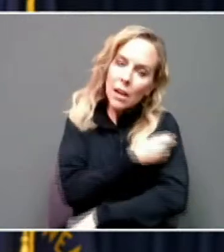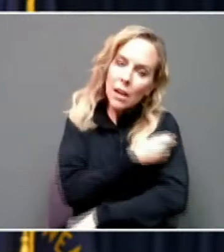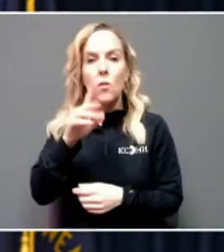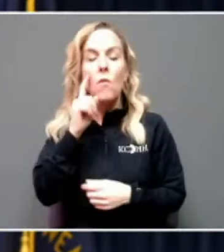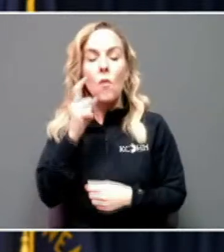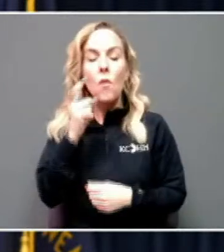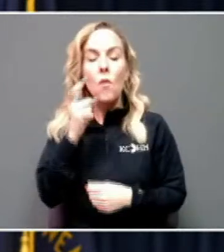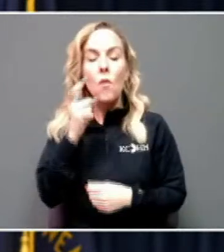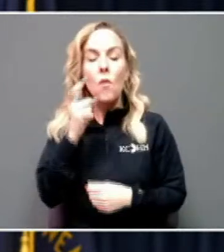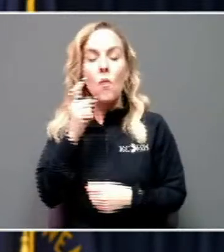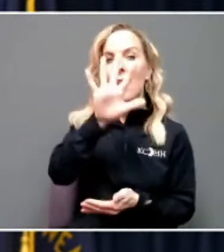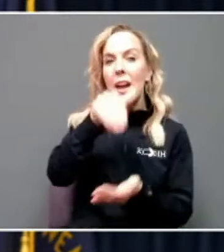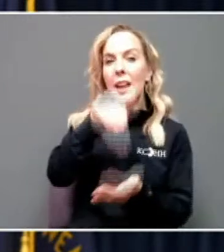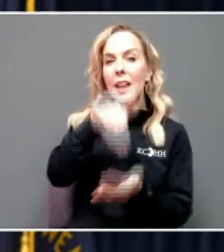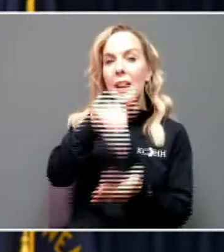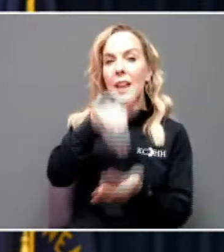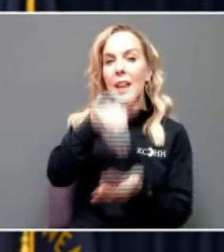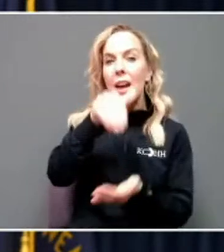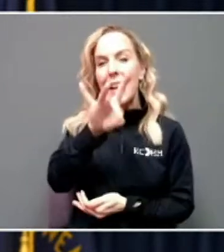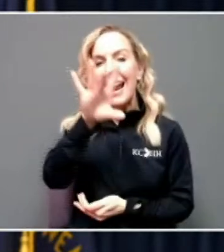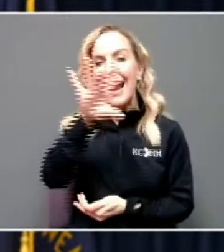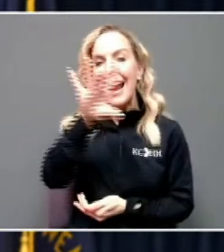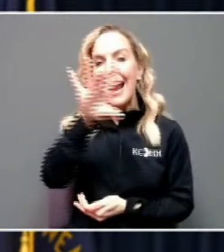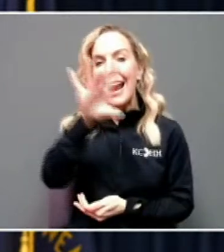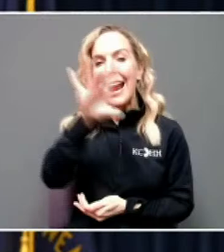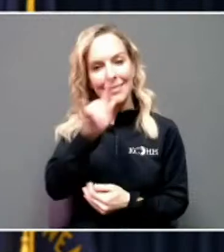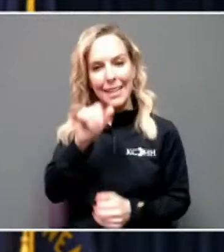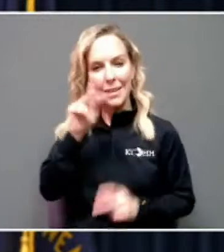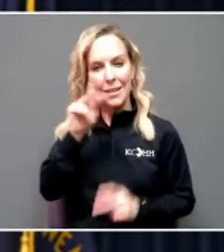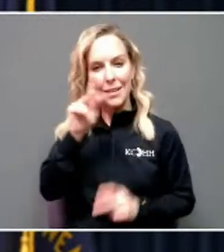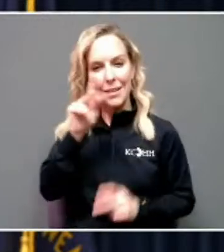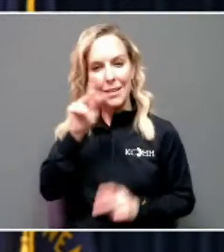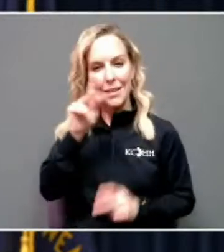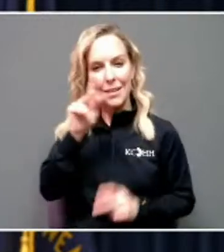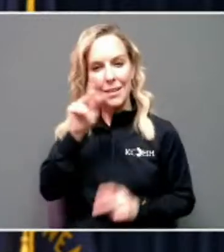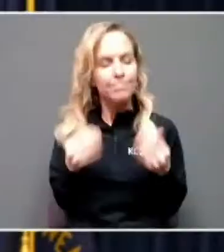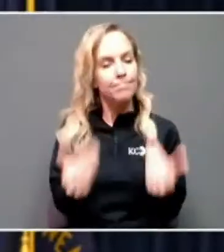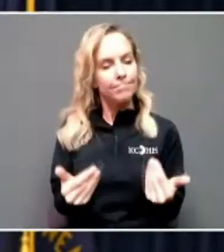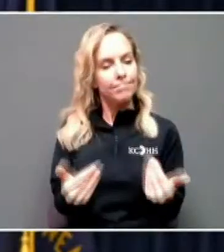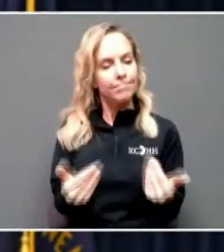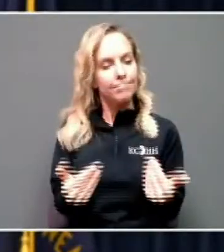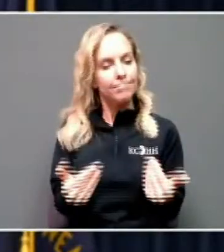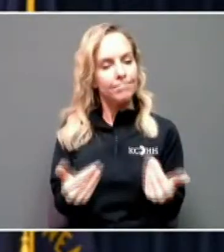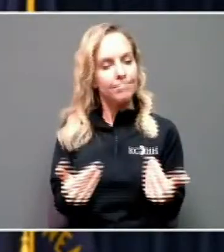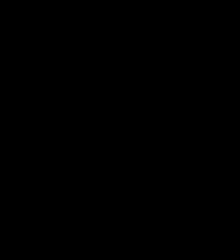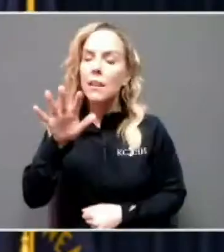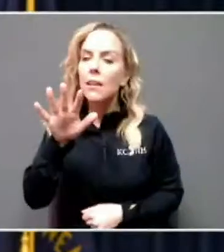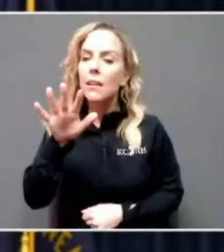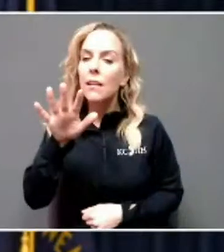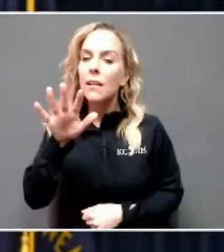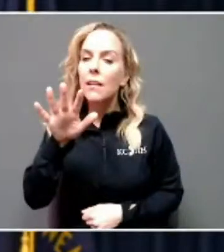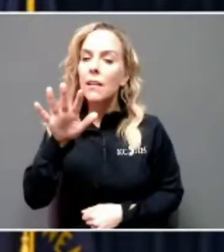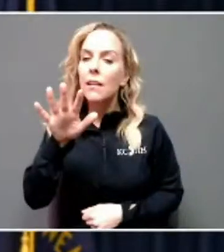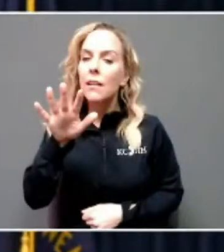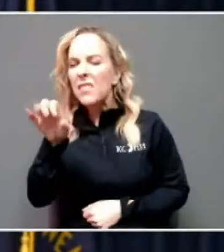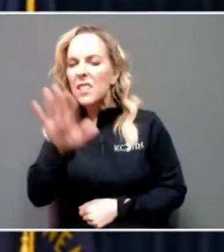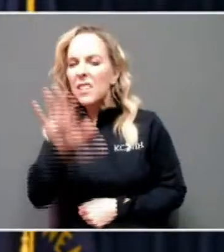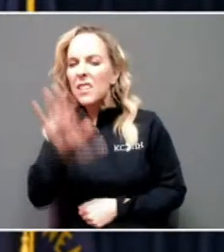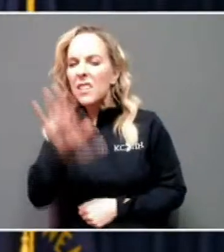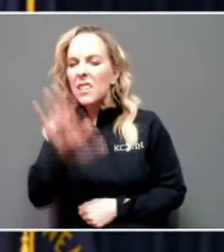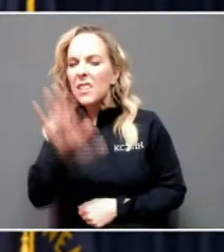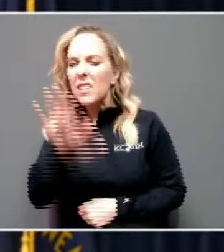5,899 Kentuckians deciding for the first time to get vaccinated. 5,500 and change getting fully